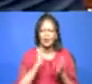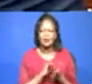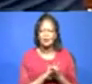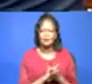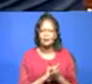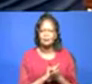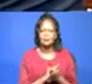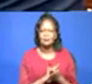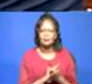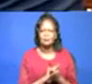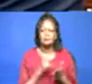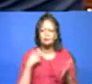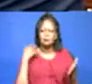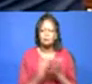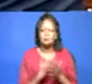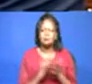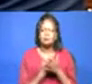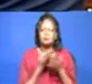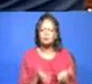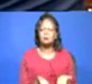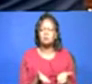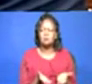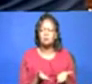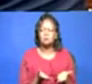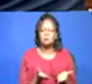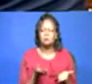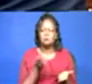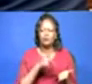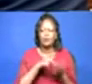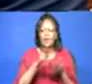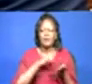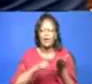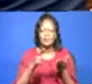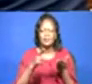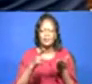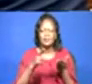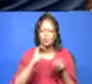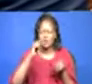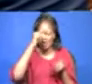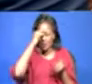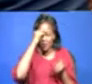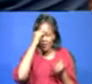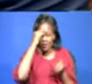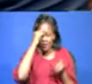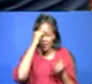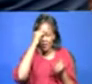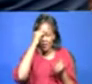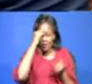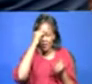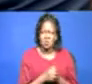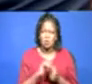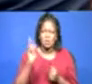that to this day we pay rent to the county government of